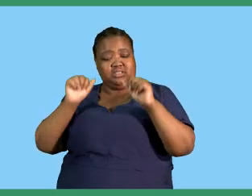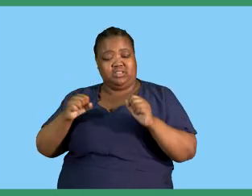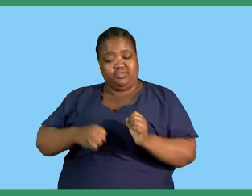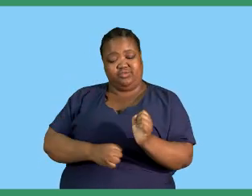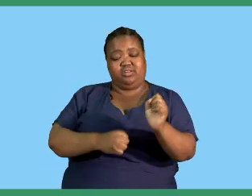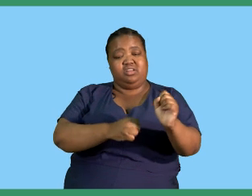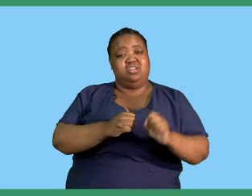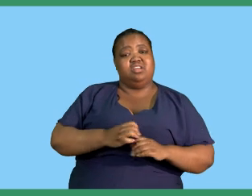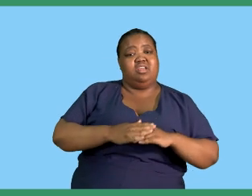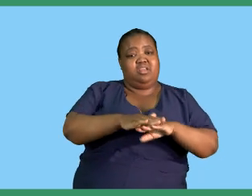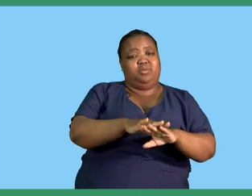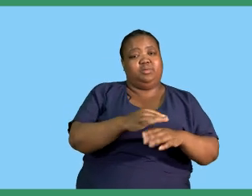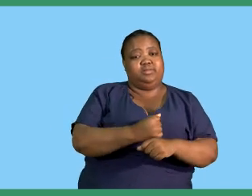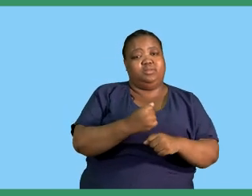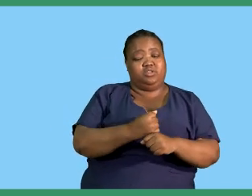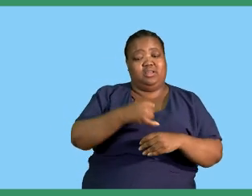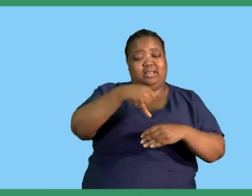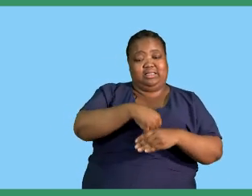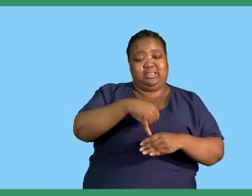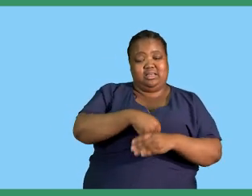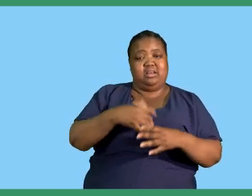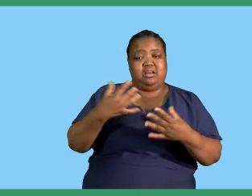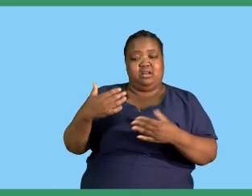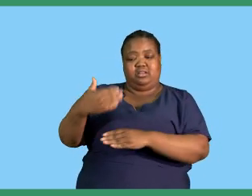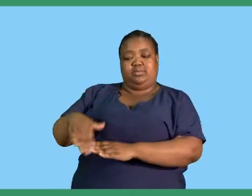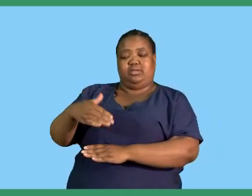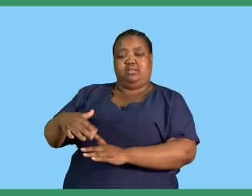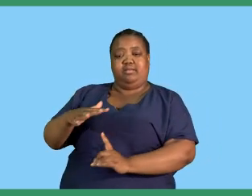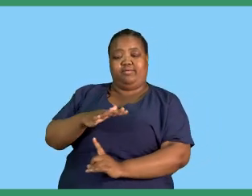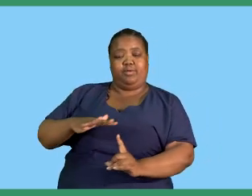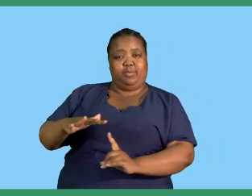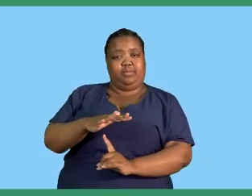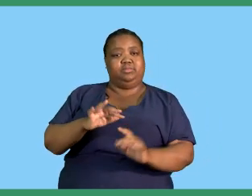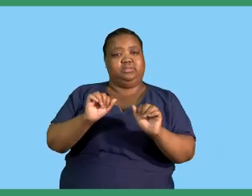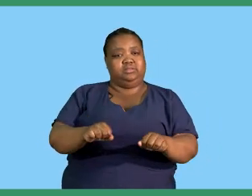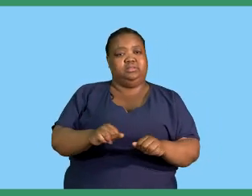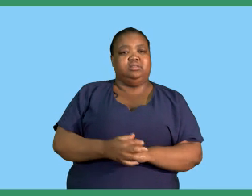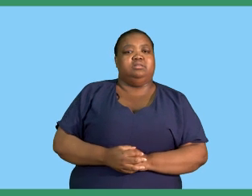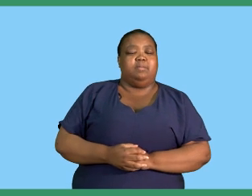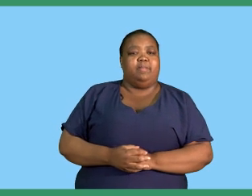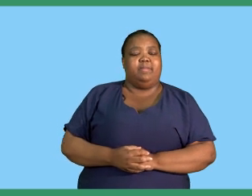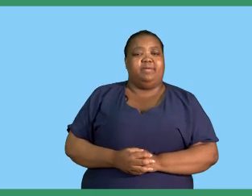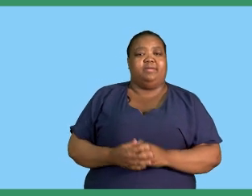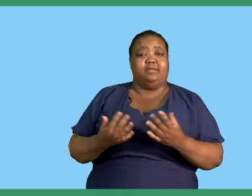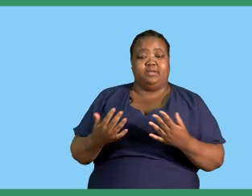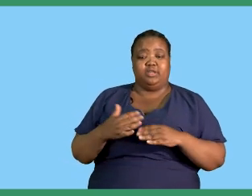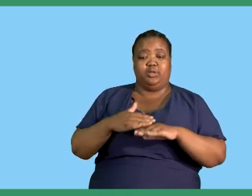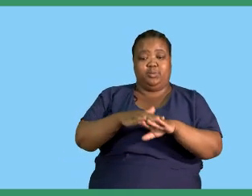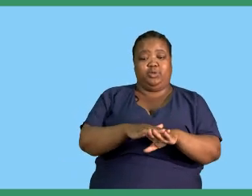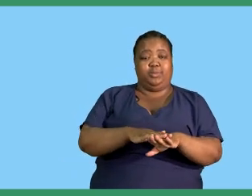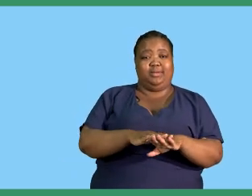in the internal and external environments of the business. So what are the impact of this implementation or implemented